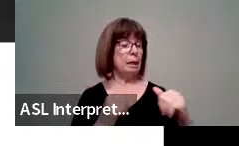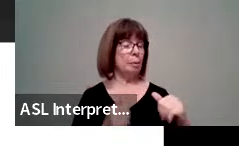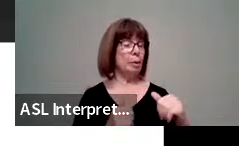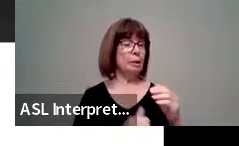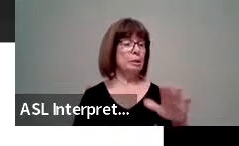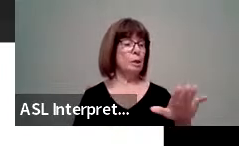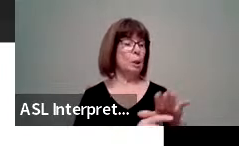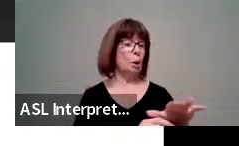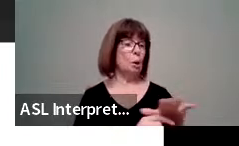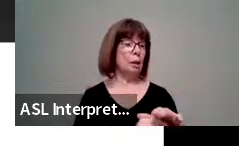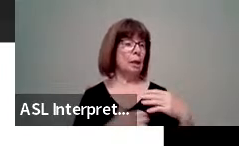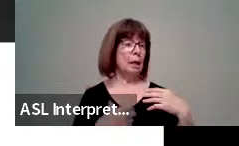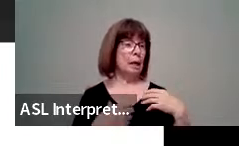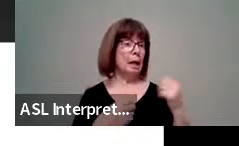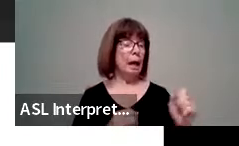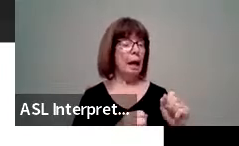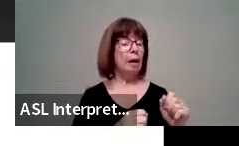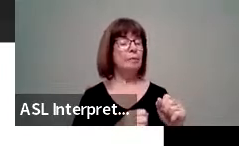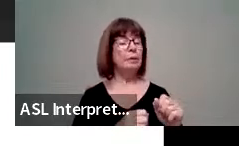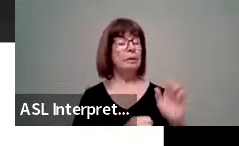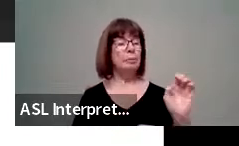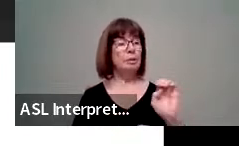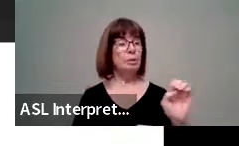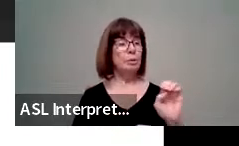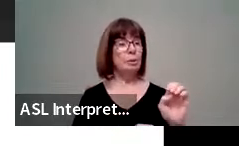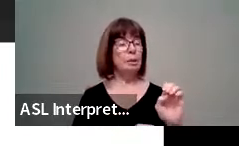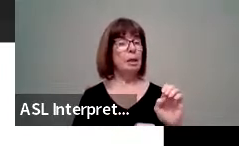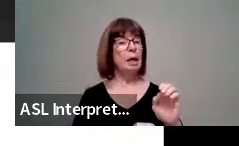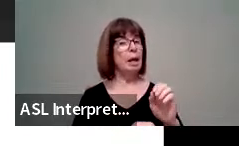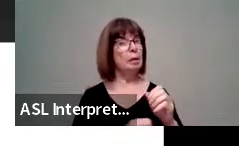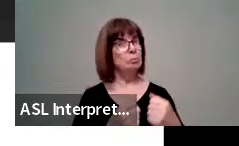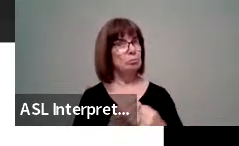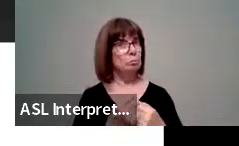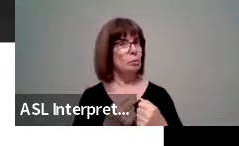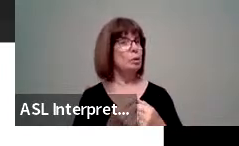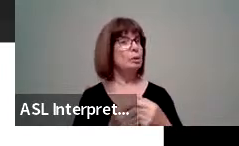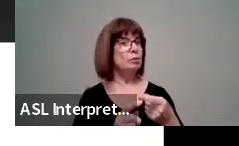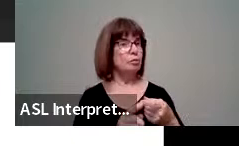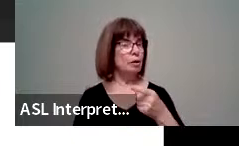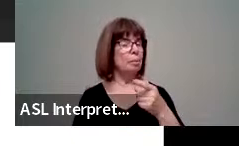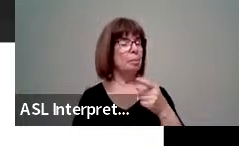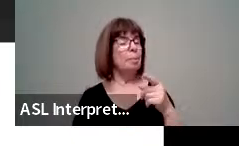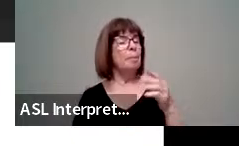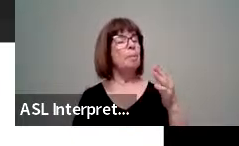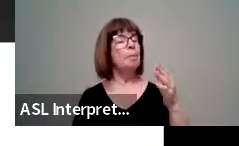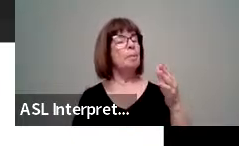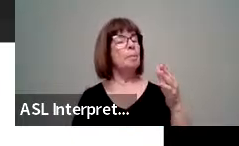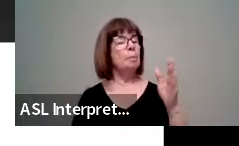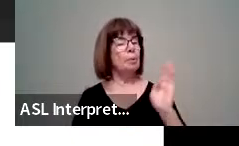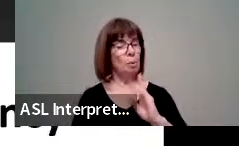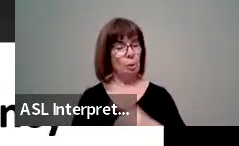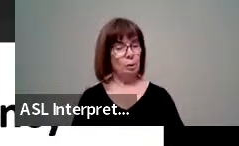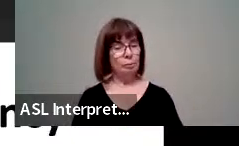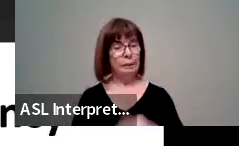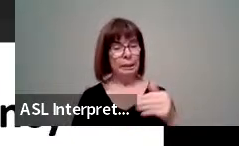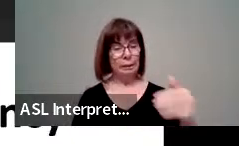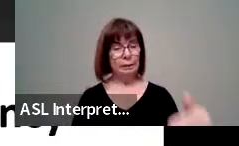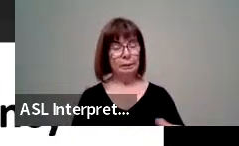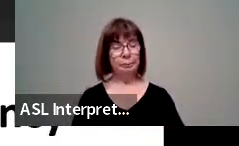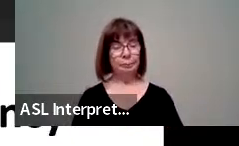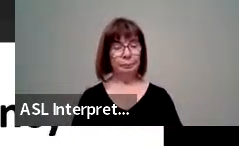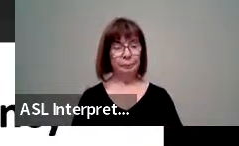was declared by my predecessor and ratified by the board. Those both remain in effect. Next slide, please.